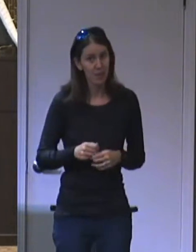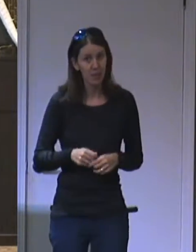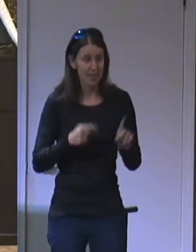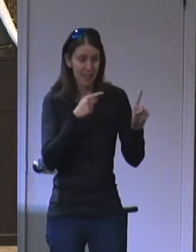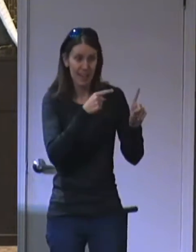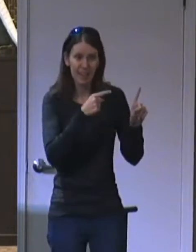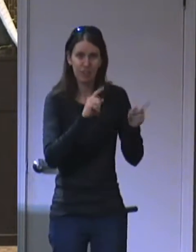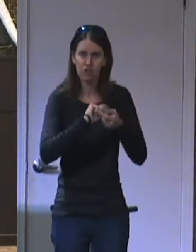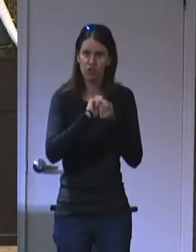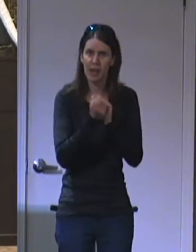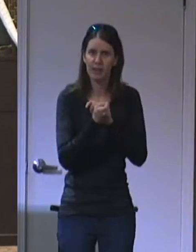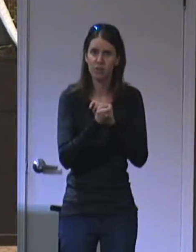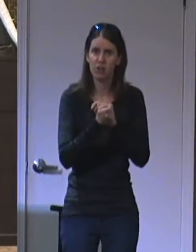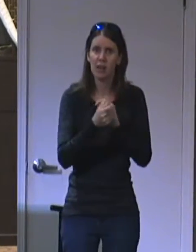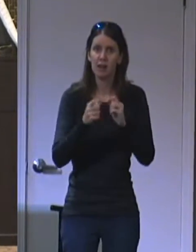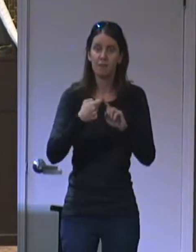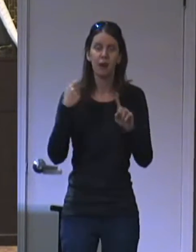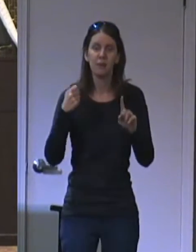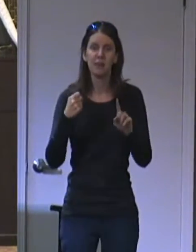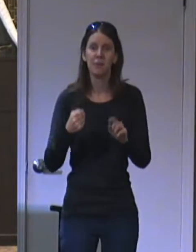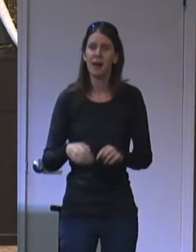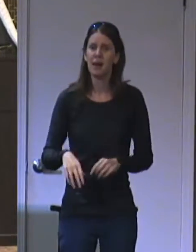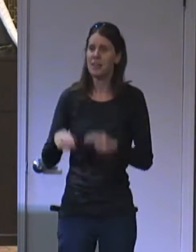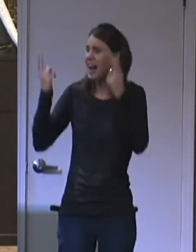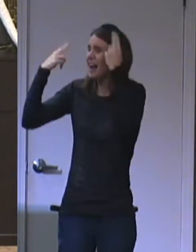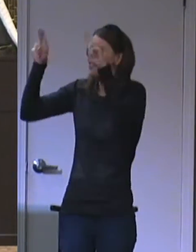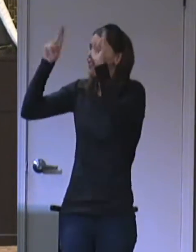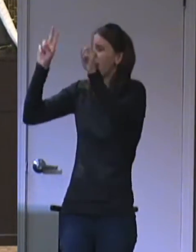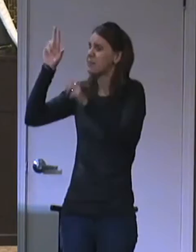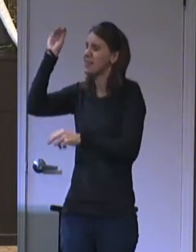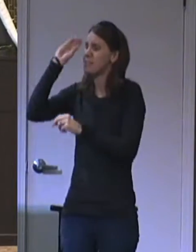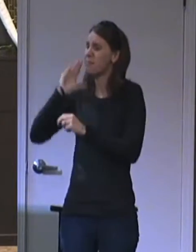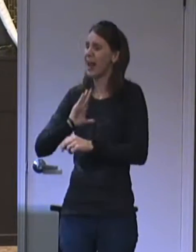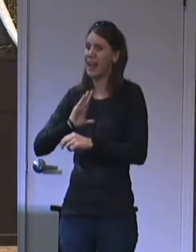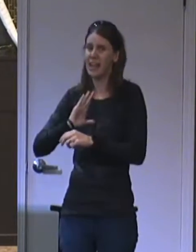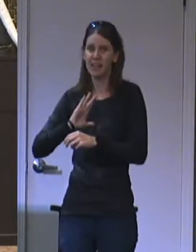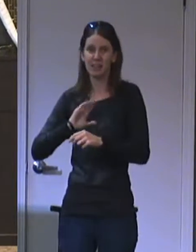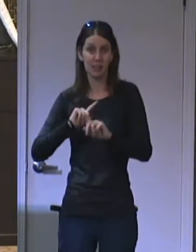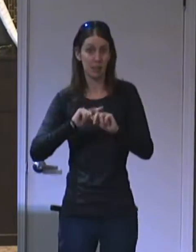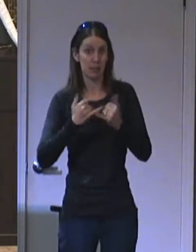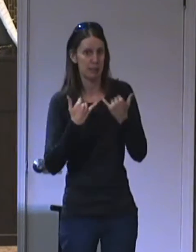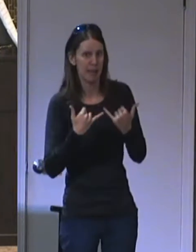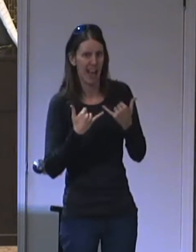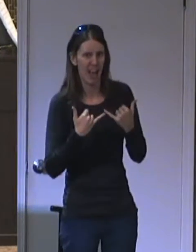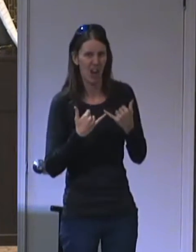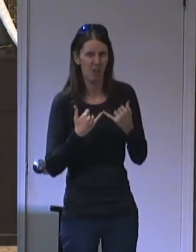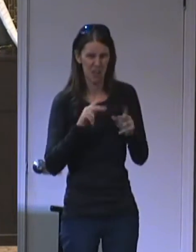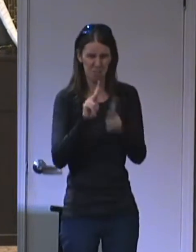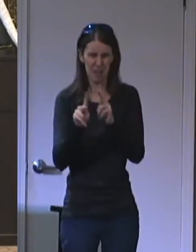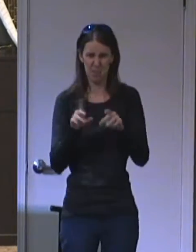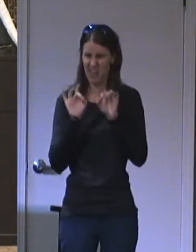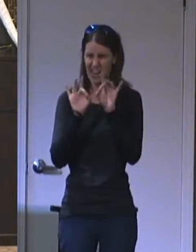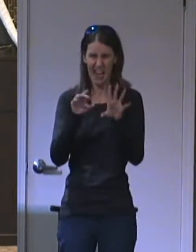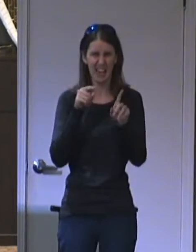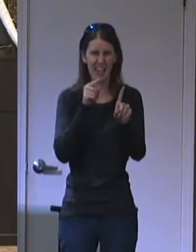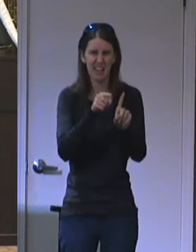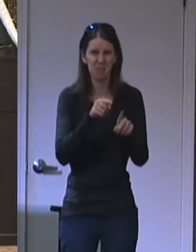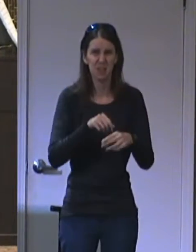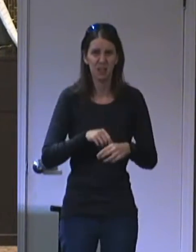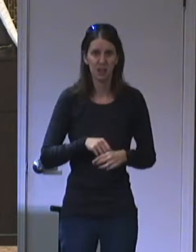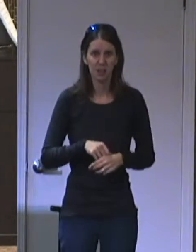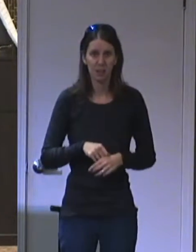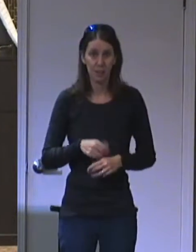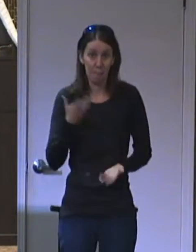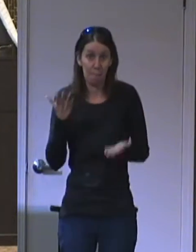And he went from being the most popular guy to being the guy that nobody wanted to be around. I mean, the streets probably